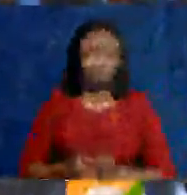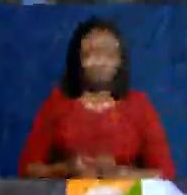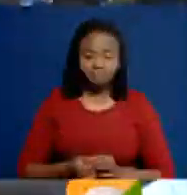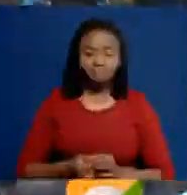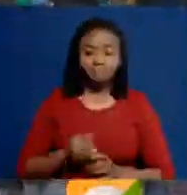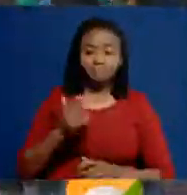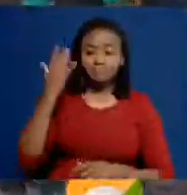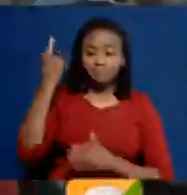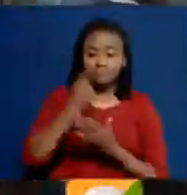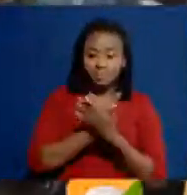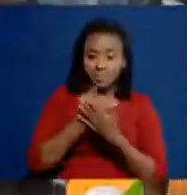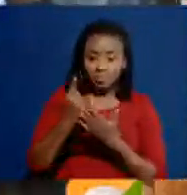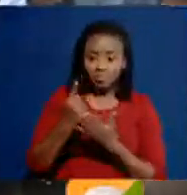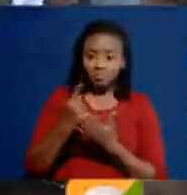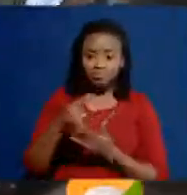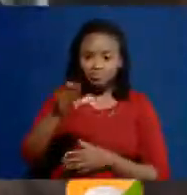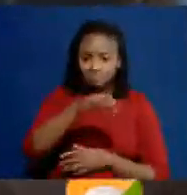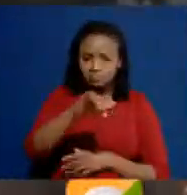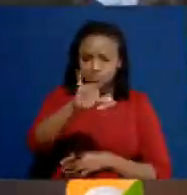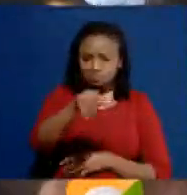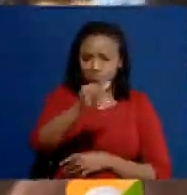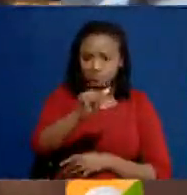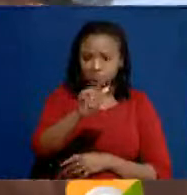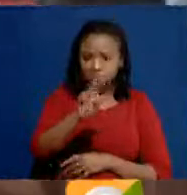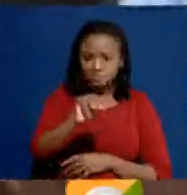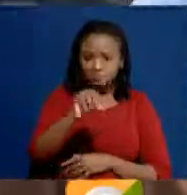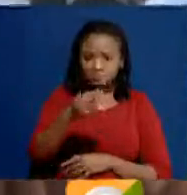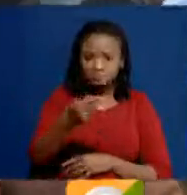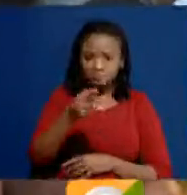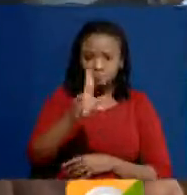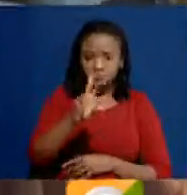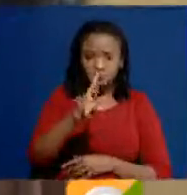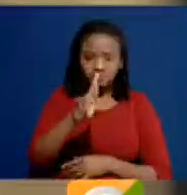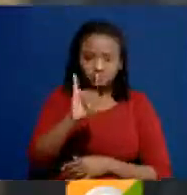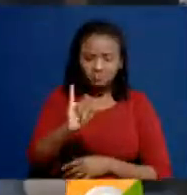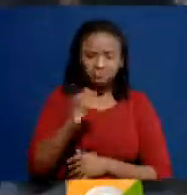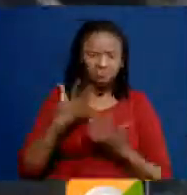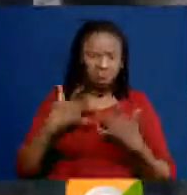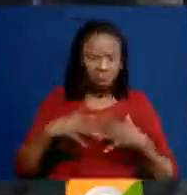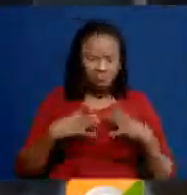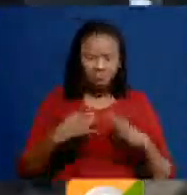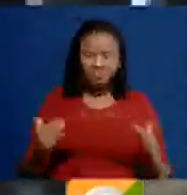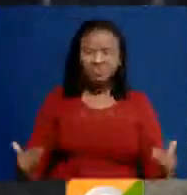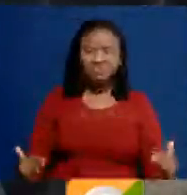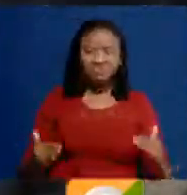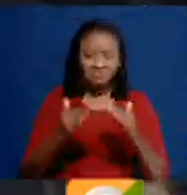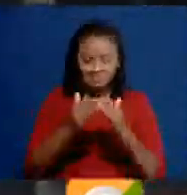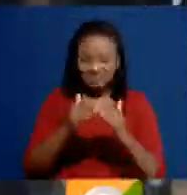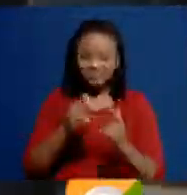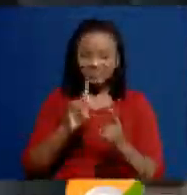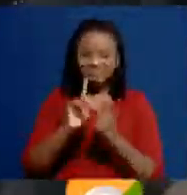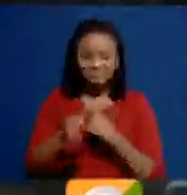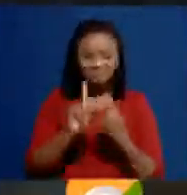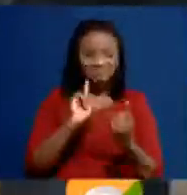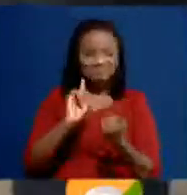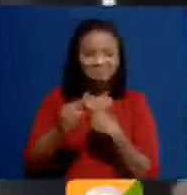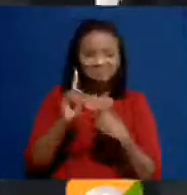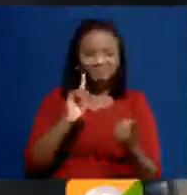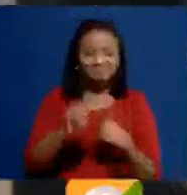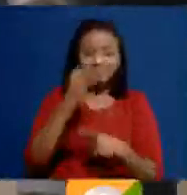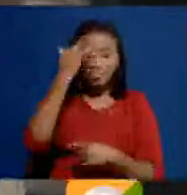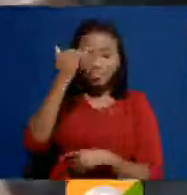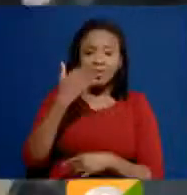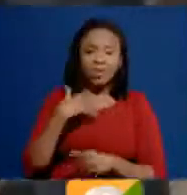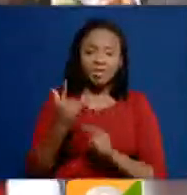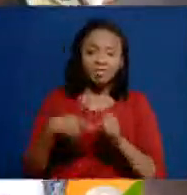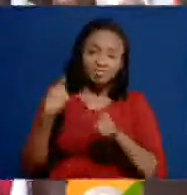Last week, Jamhuri Park Showgrounds in Nairobi was a beehive of activity as it played host to the annual Nairobi International